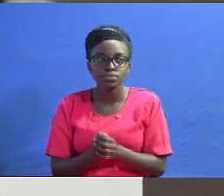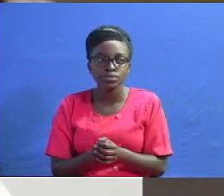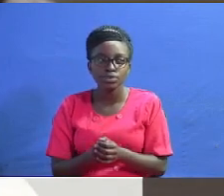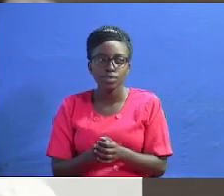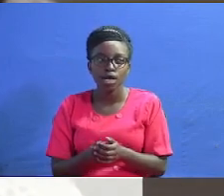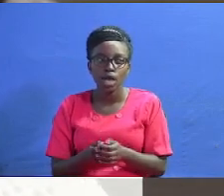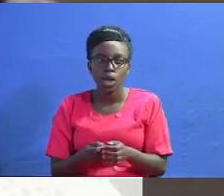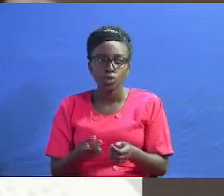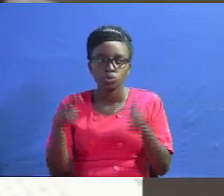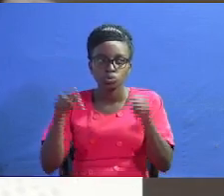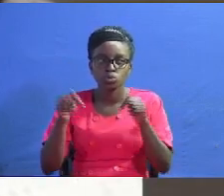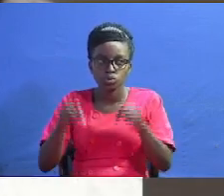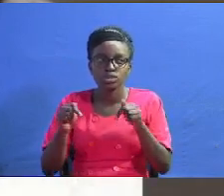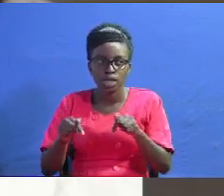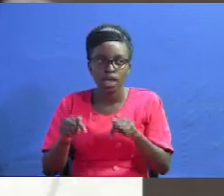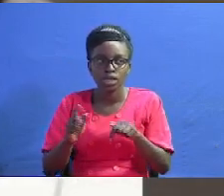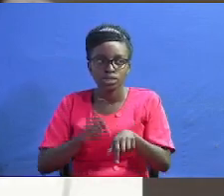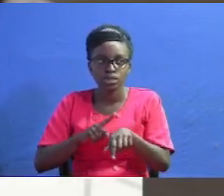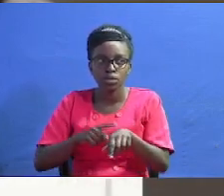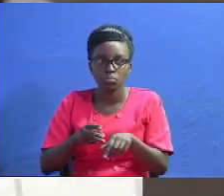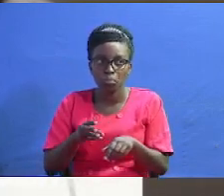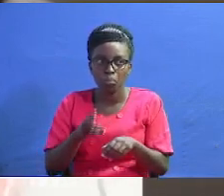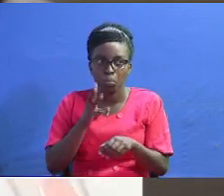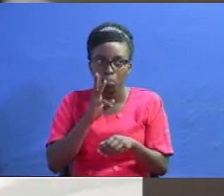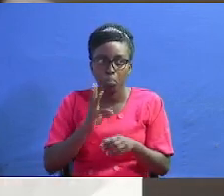fatalities, raising the flood-related death toll to